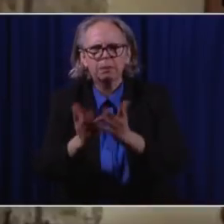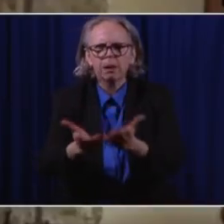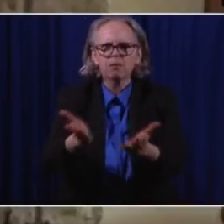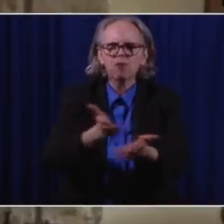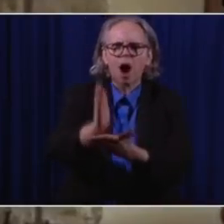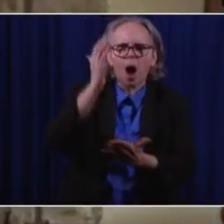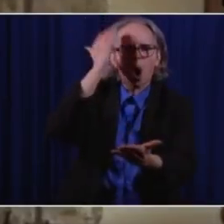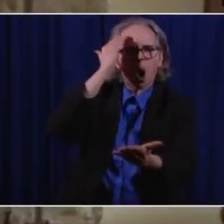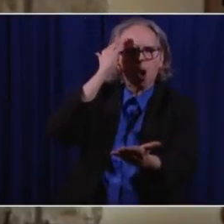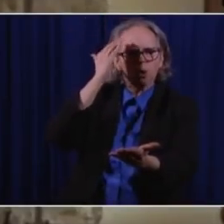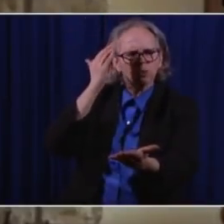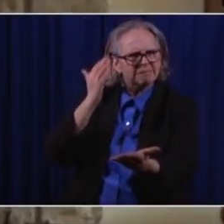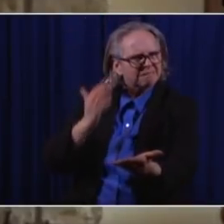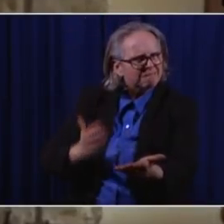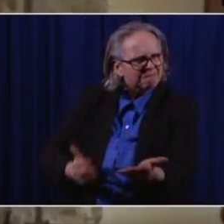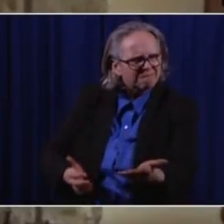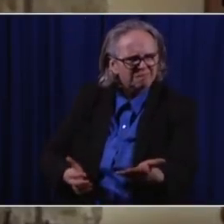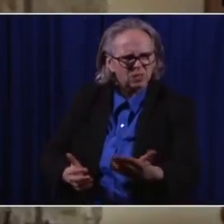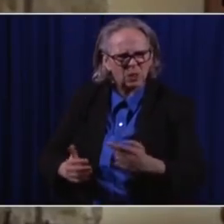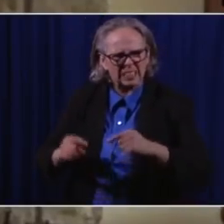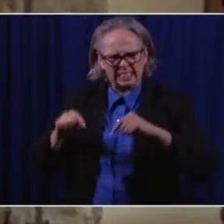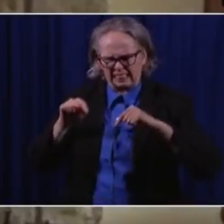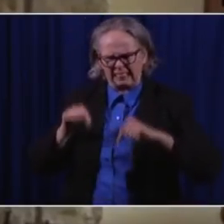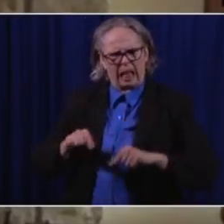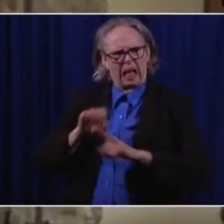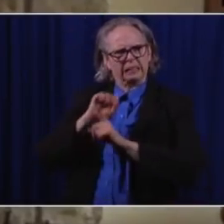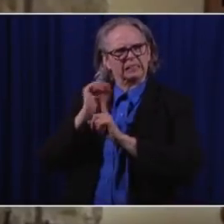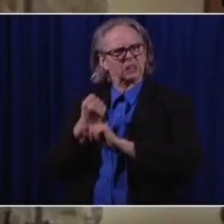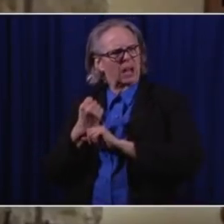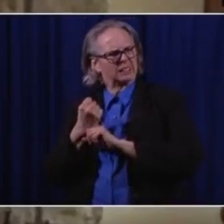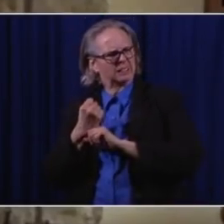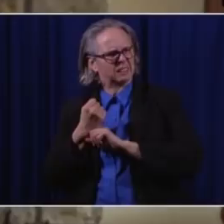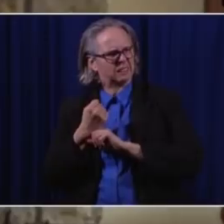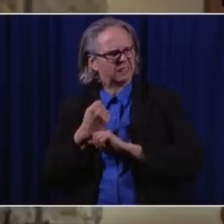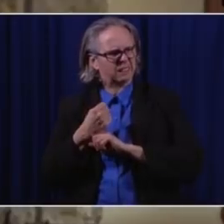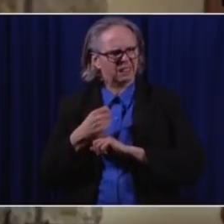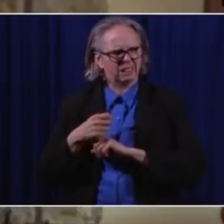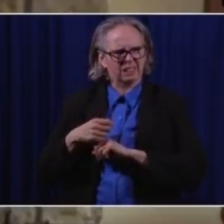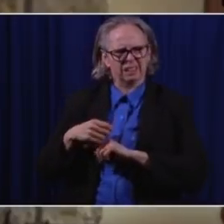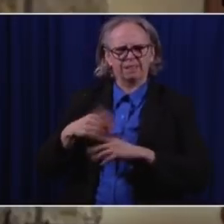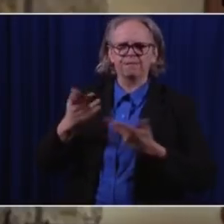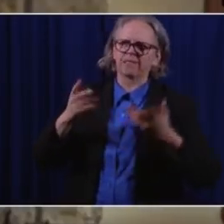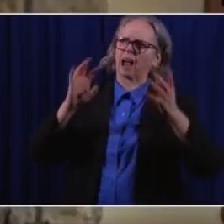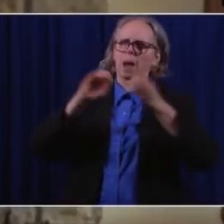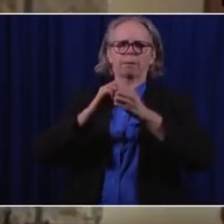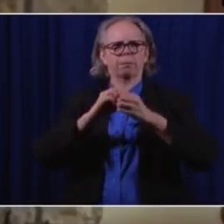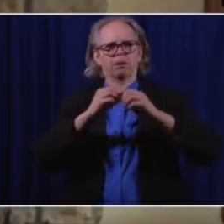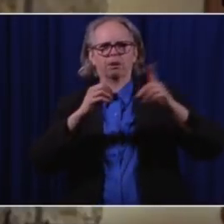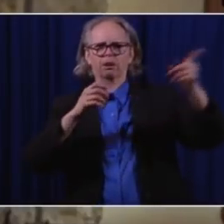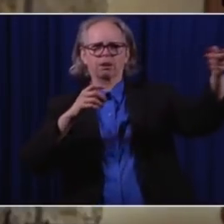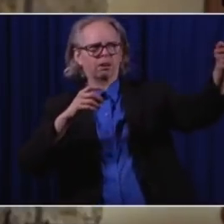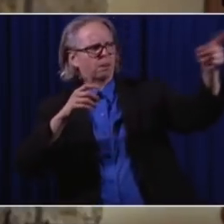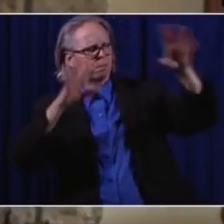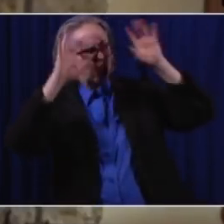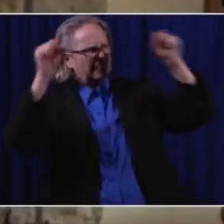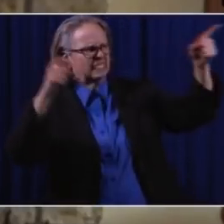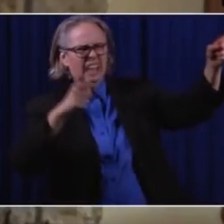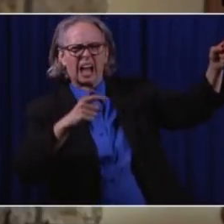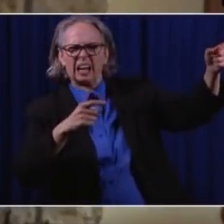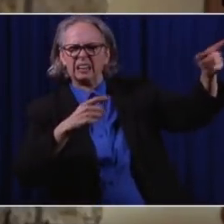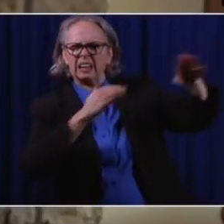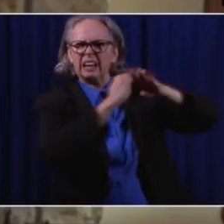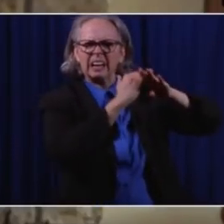did, and it would have been up to us to do it, I would not have had the power, or no future governor would have the